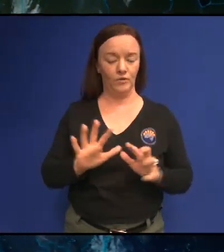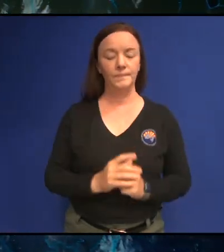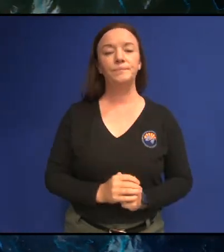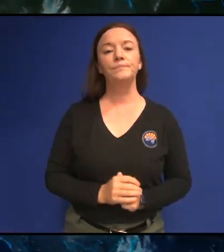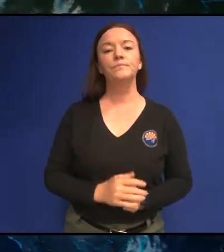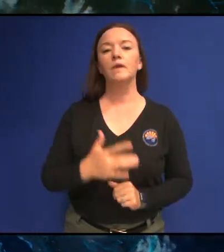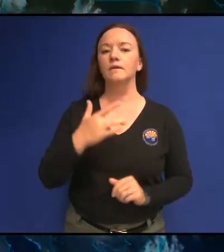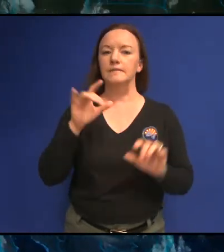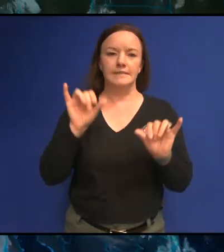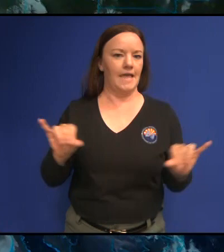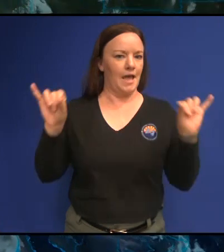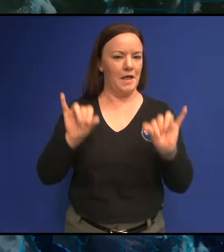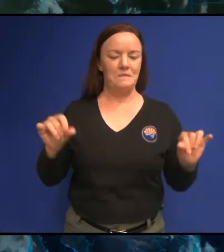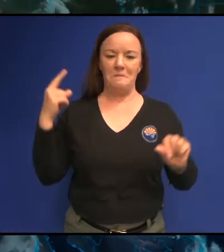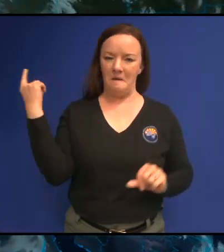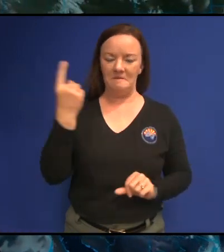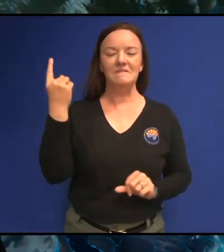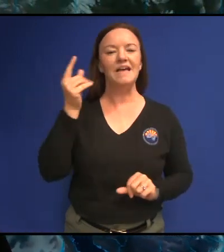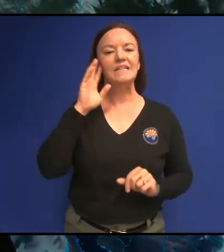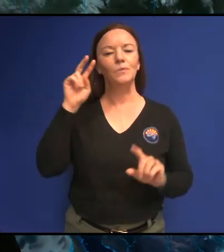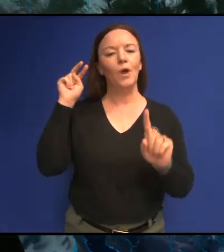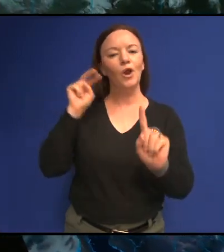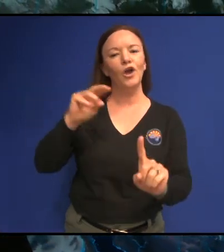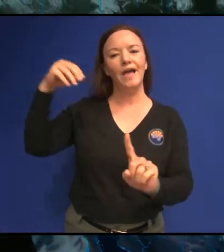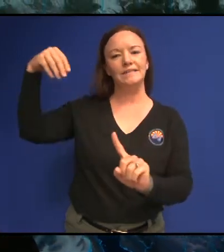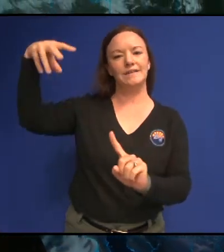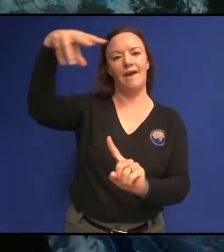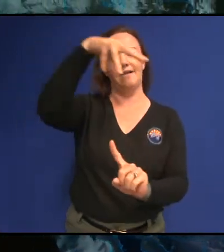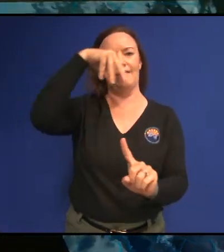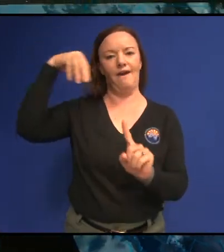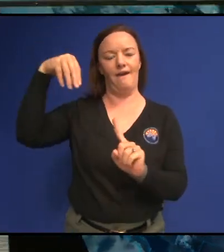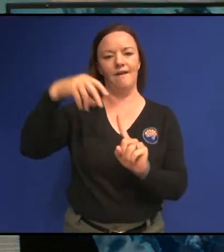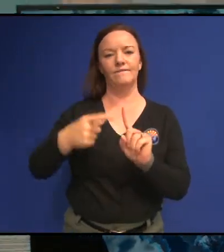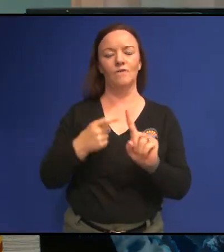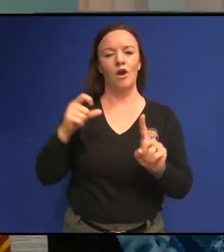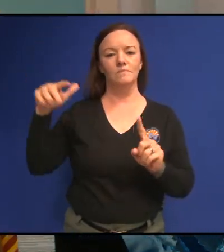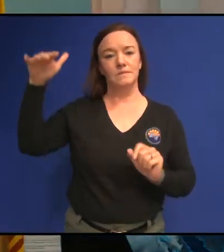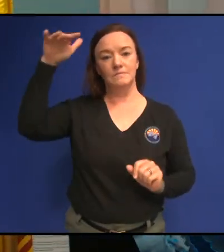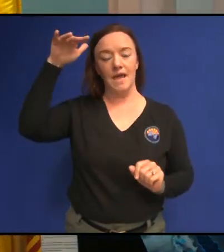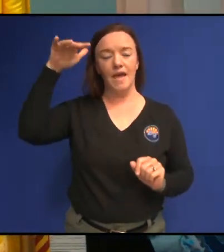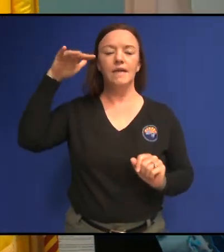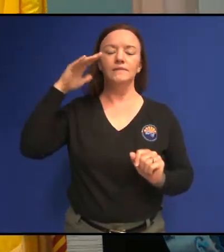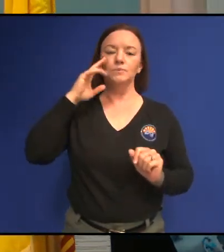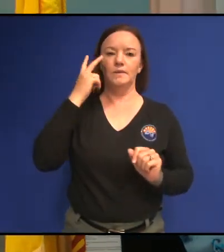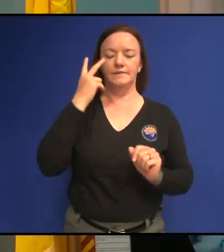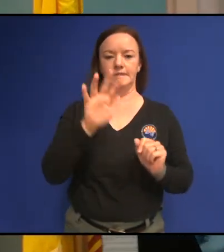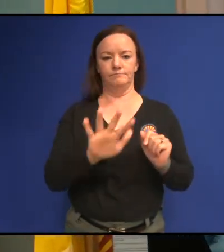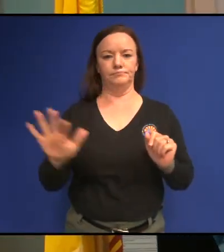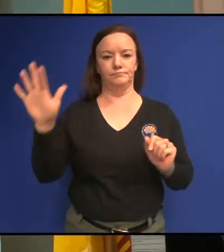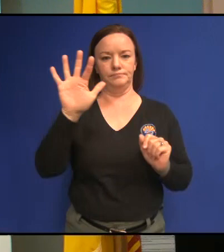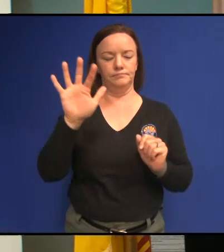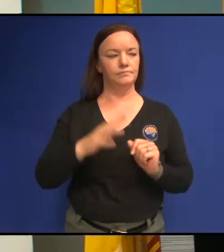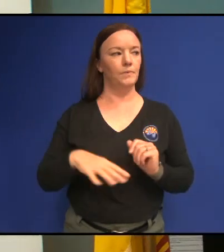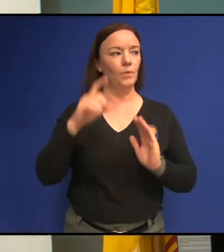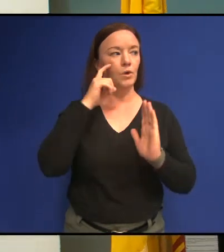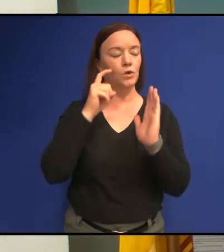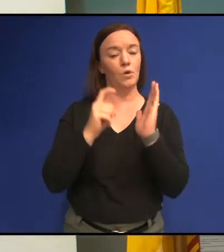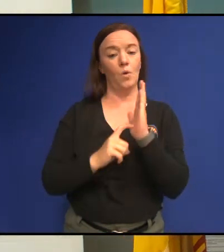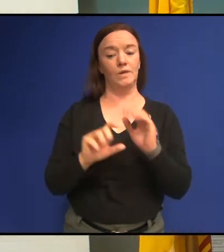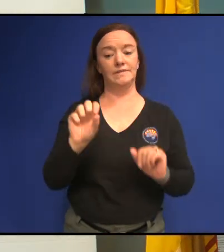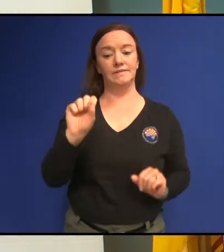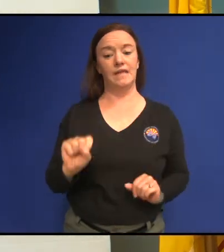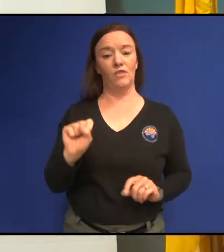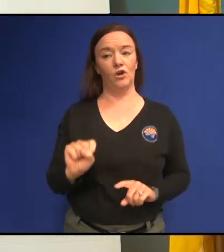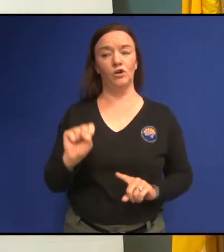do and look at the satellite view from space across the region here. So what you'll notice across much of the southern